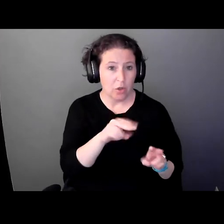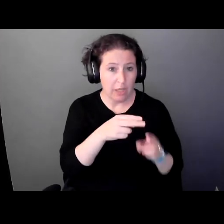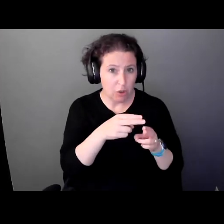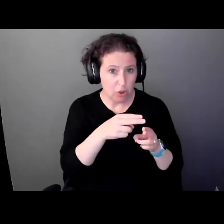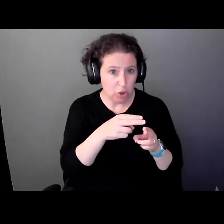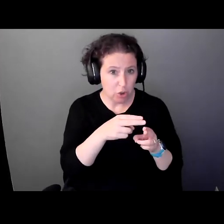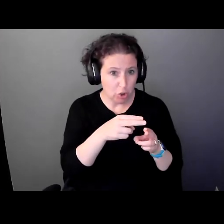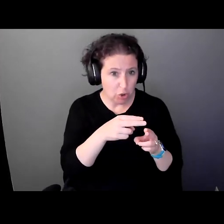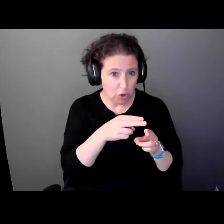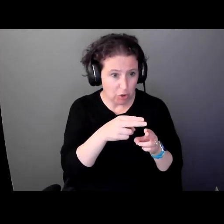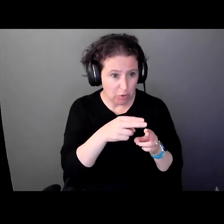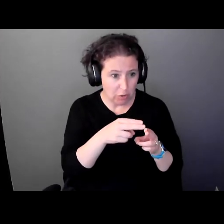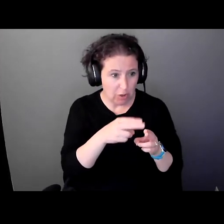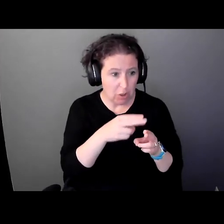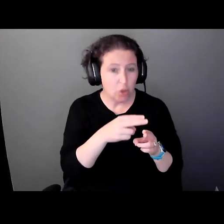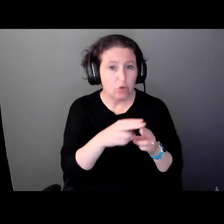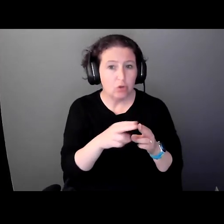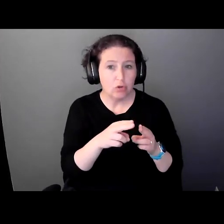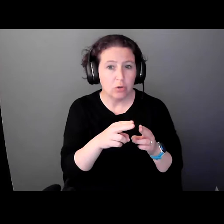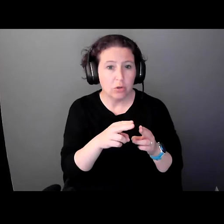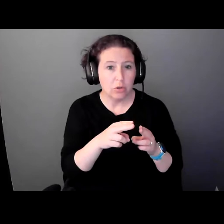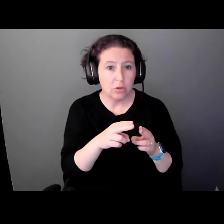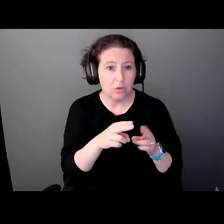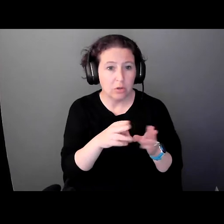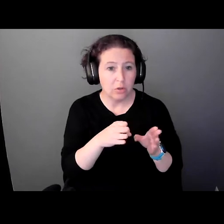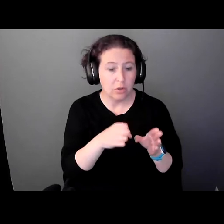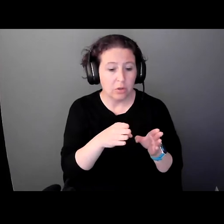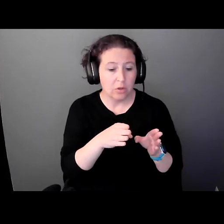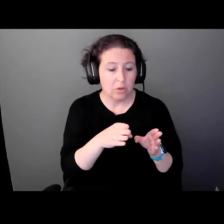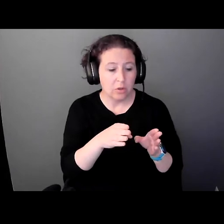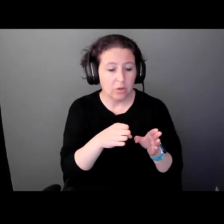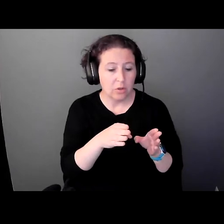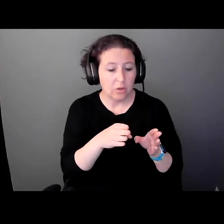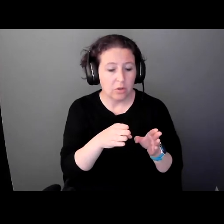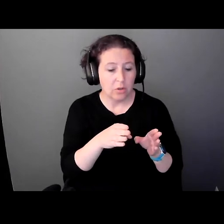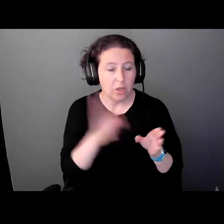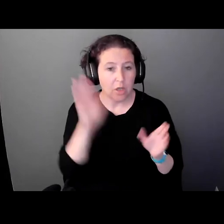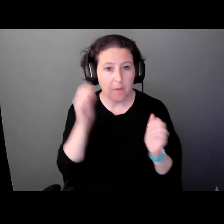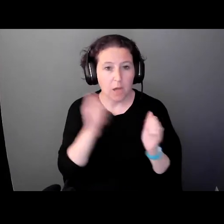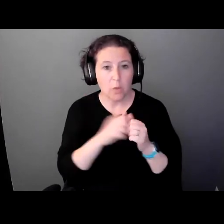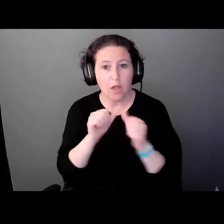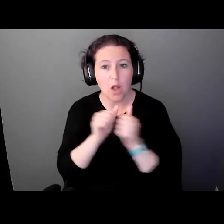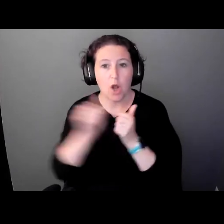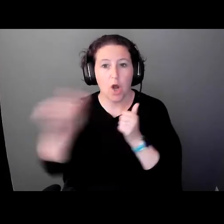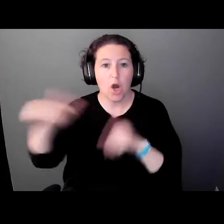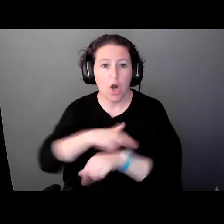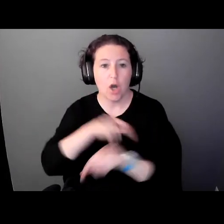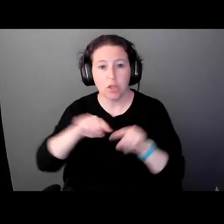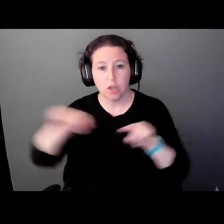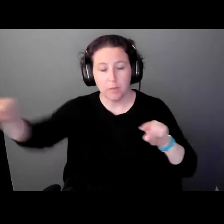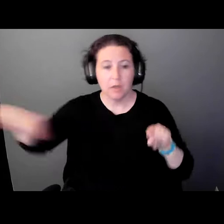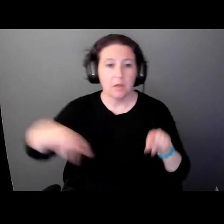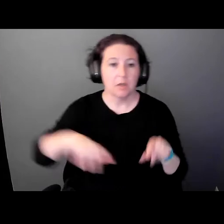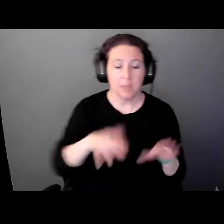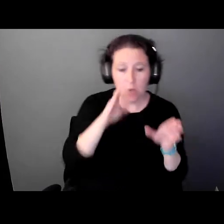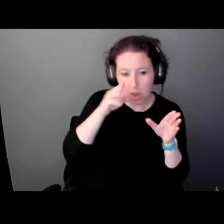compared to, and comfort with, approval based on that compared to long-term? We're hearing lots of people who are interested in watching for long-term